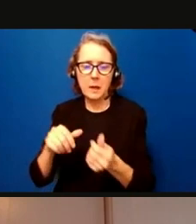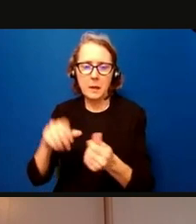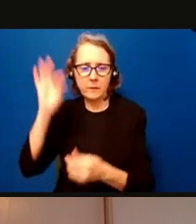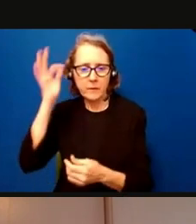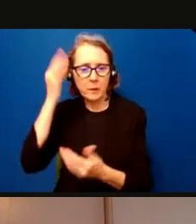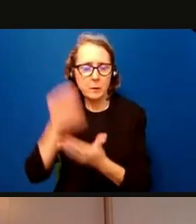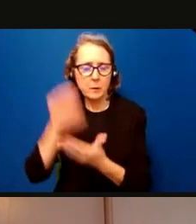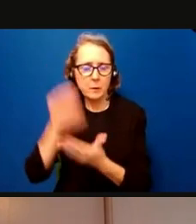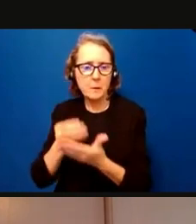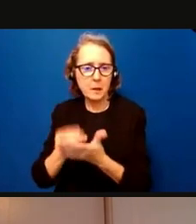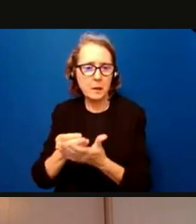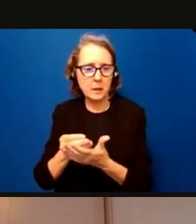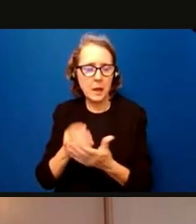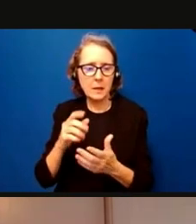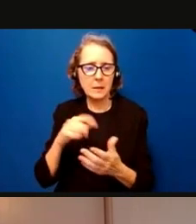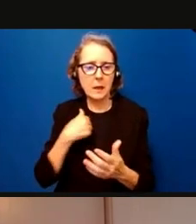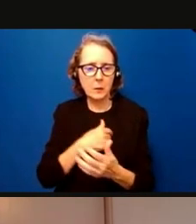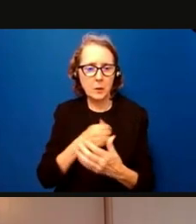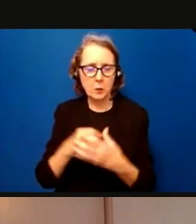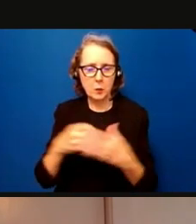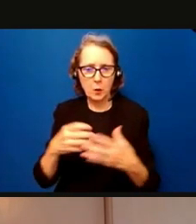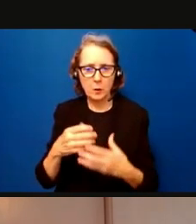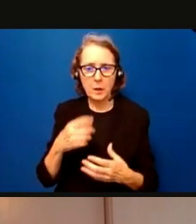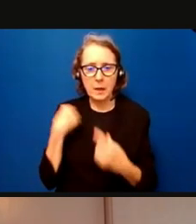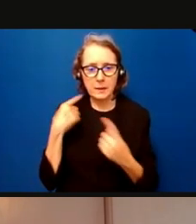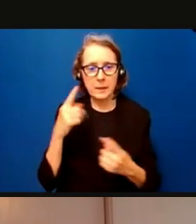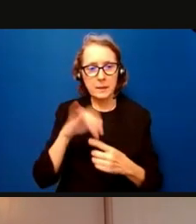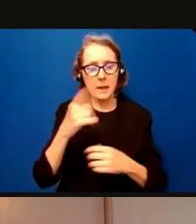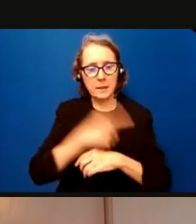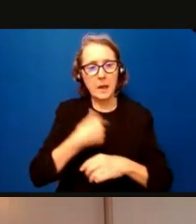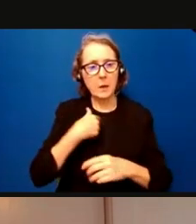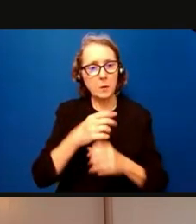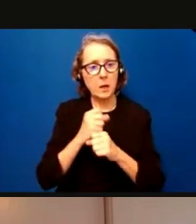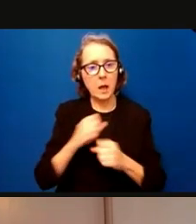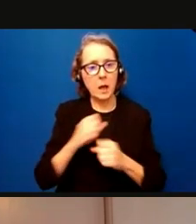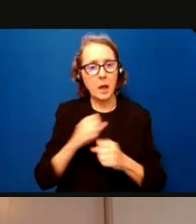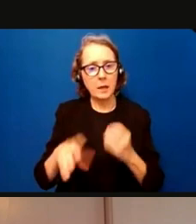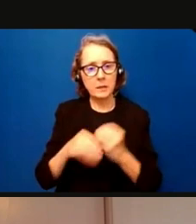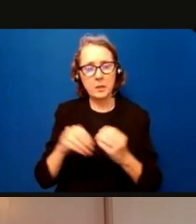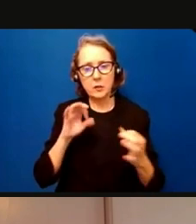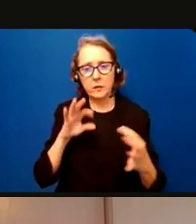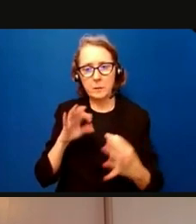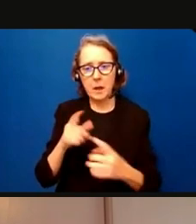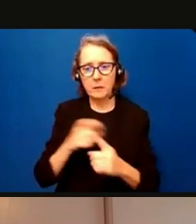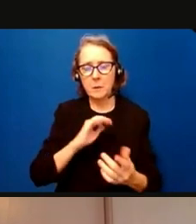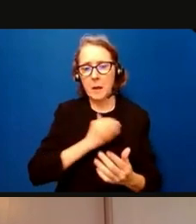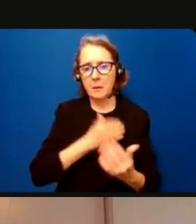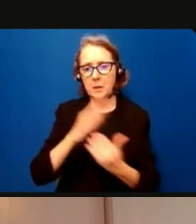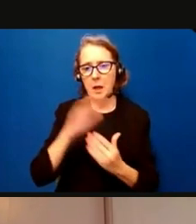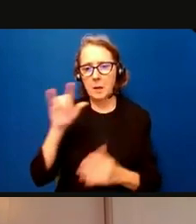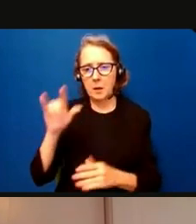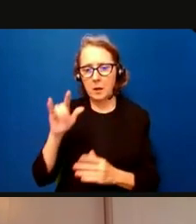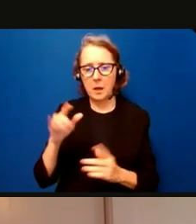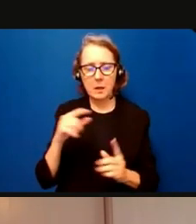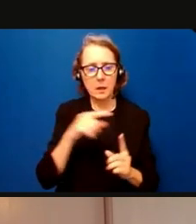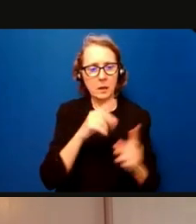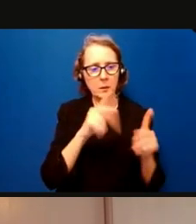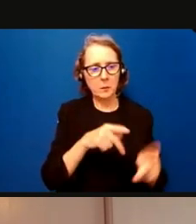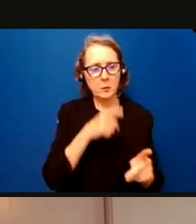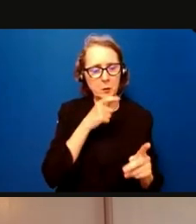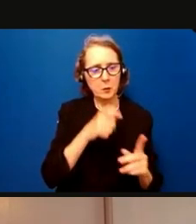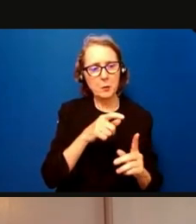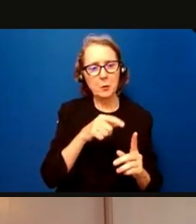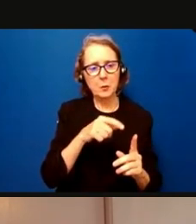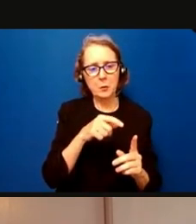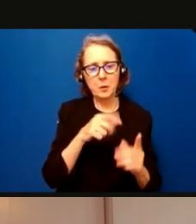day, we received additional feedback from our number one airline. The representative who visited briefed the airline CEO, who is now even